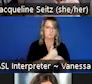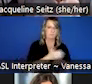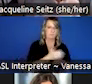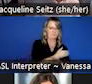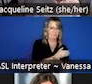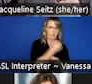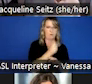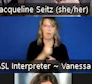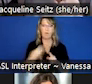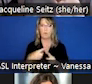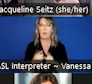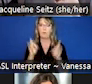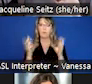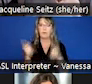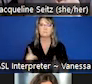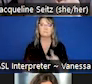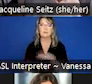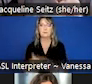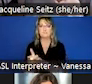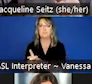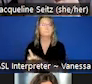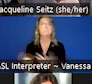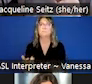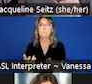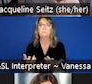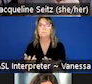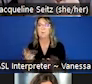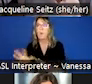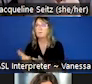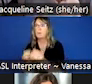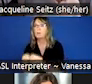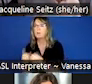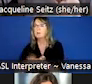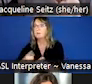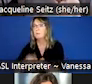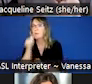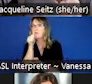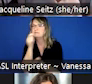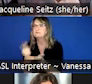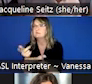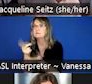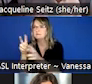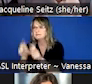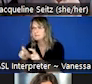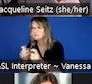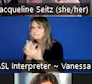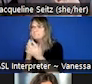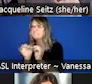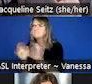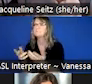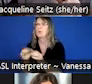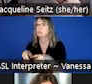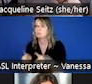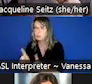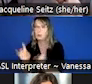a crisis, right? You don't want to be getting into like privacy balancing tests in the middle of a crisis. So really helpful to think